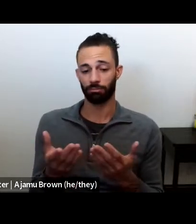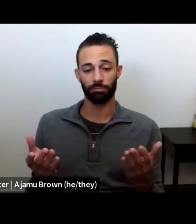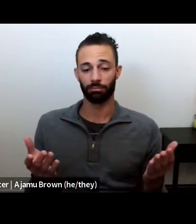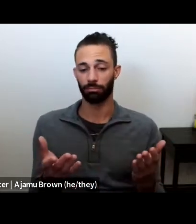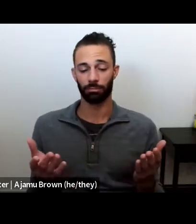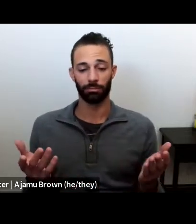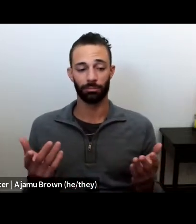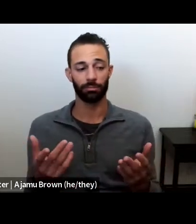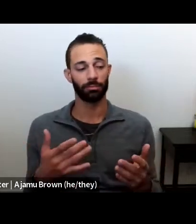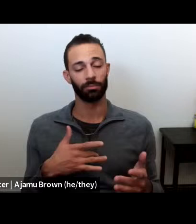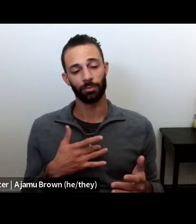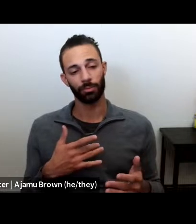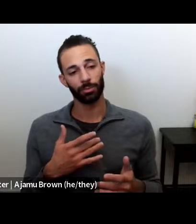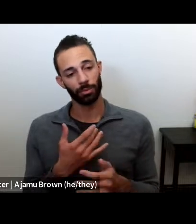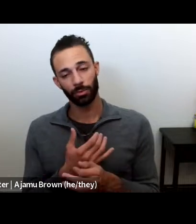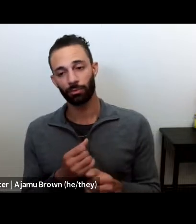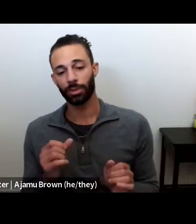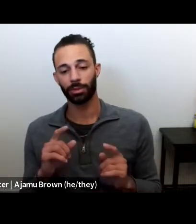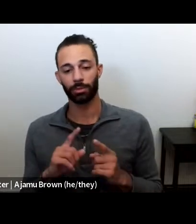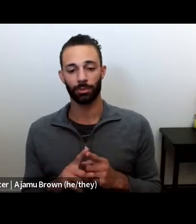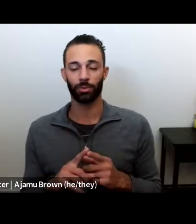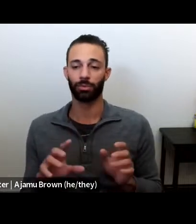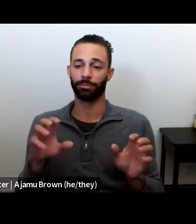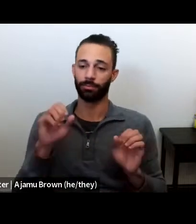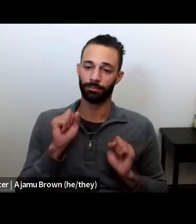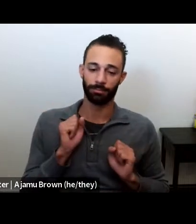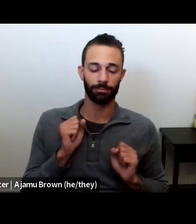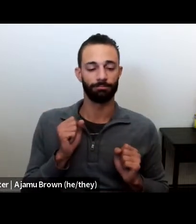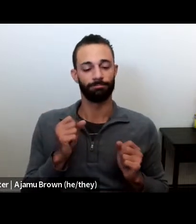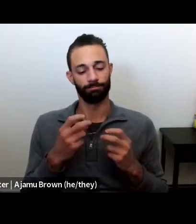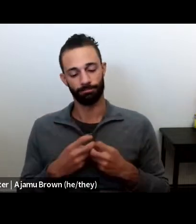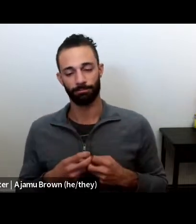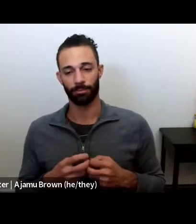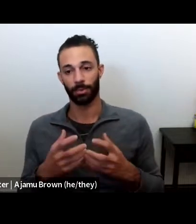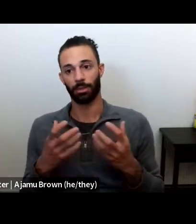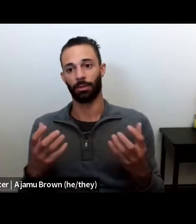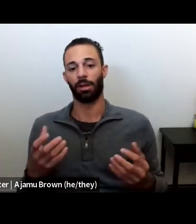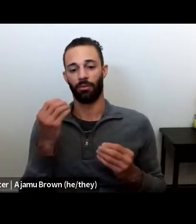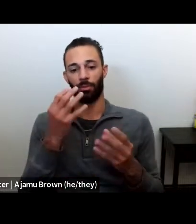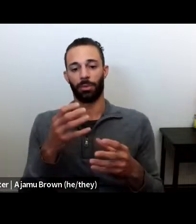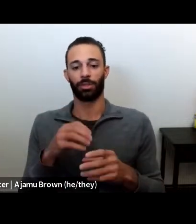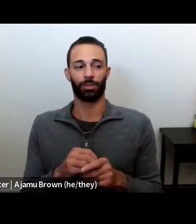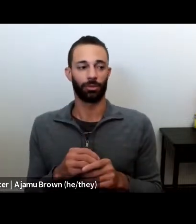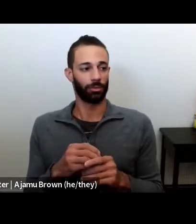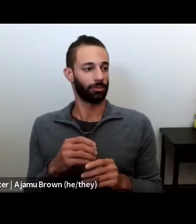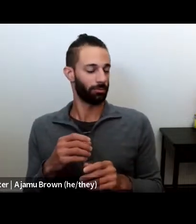take some breaths, integrate all of this. I know it's a lot of information in one go.